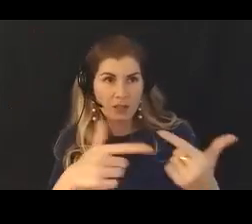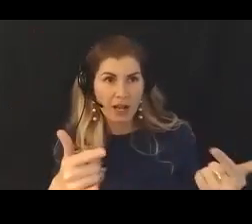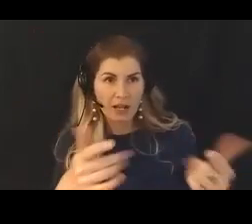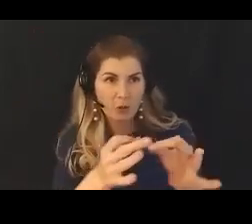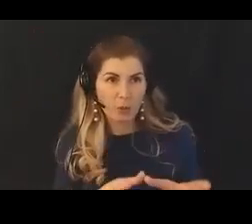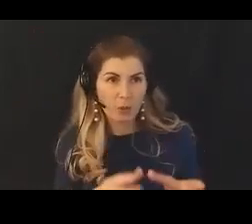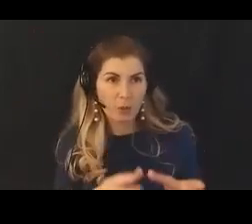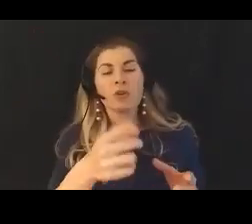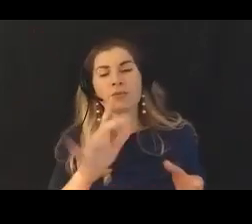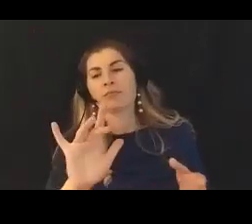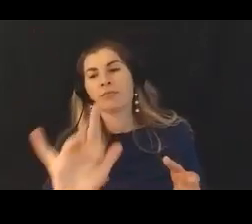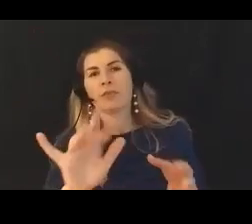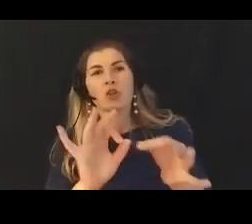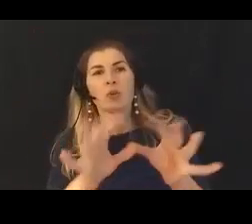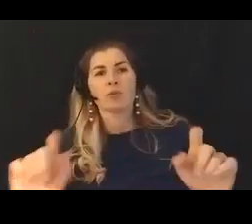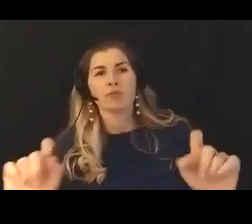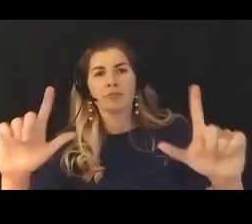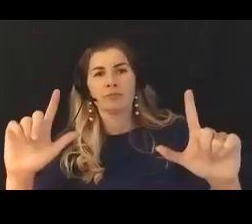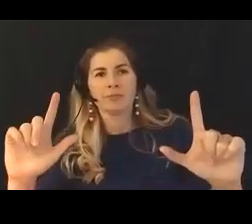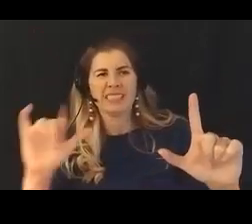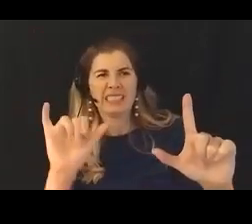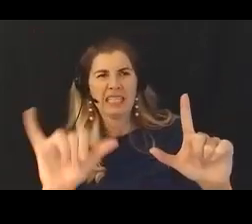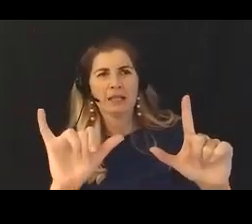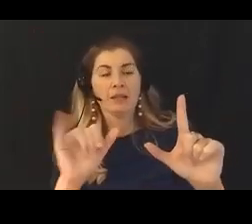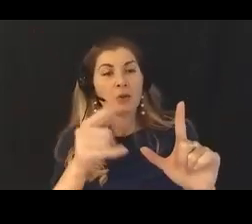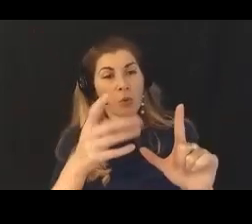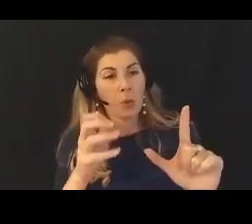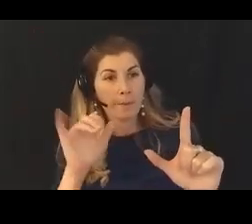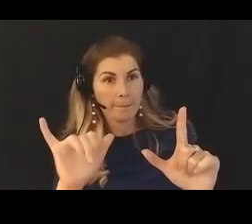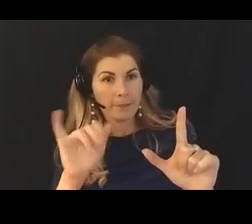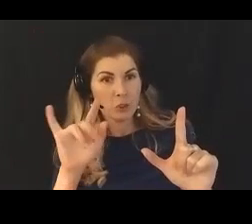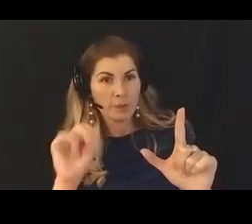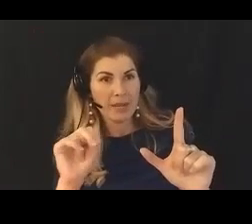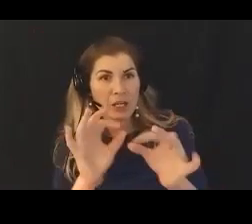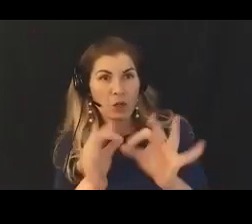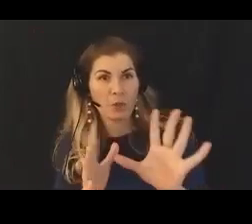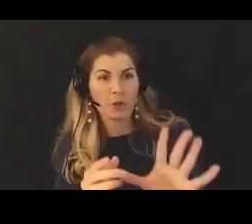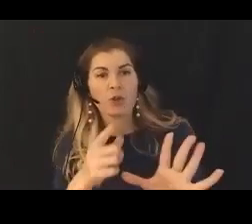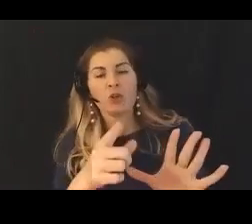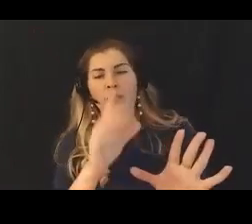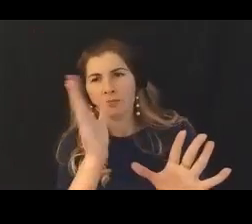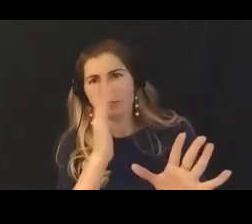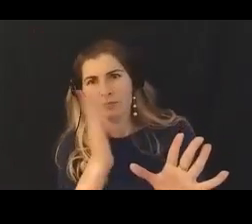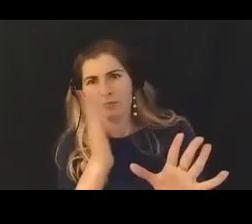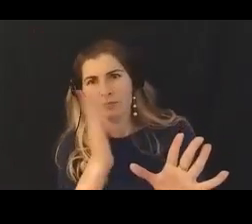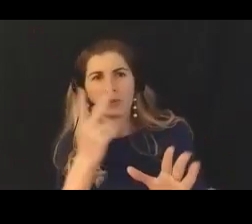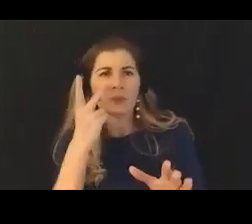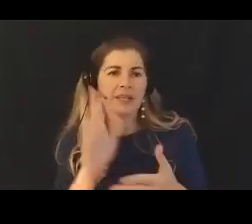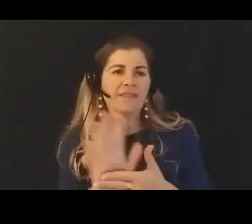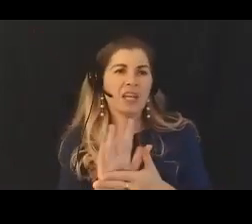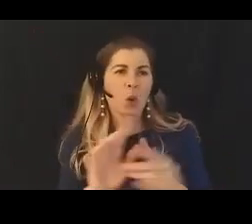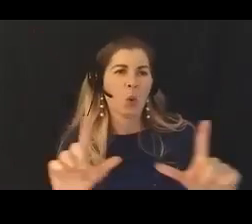So here you'll see if you want to pin the interpreter, you can scroll through to find the interpreter's video